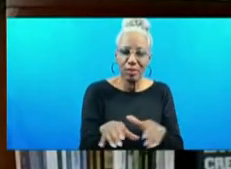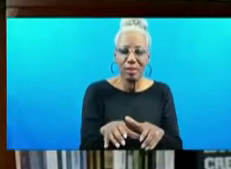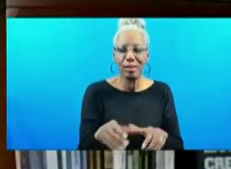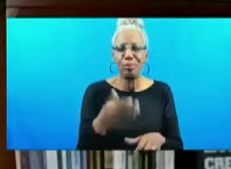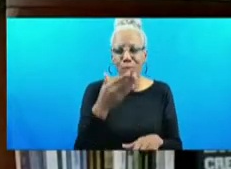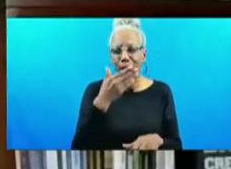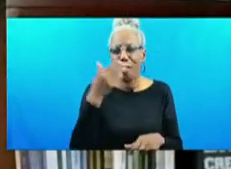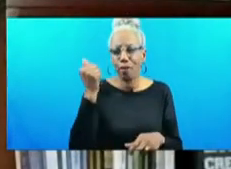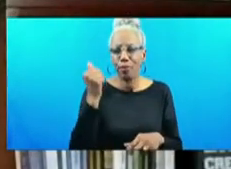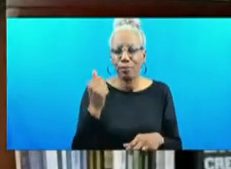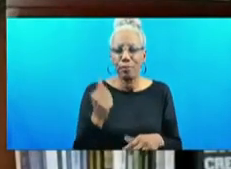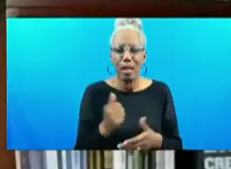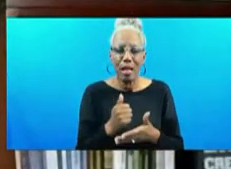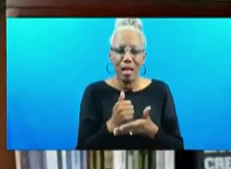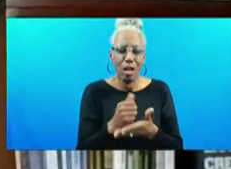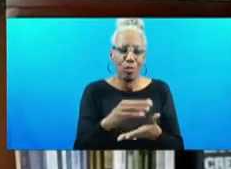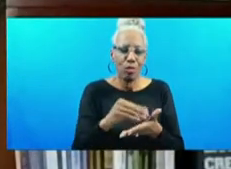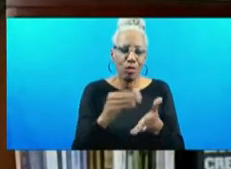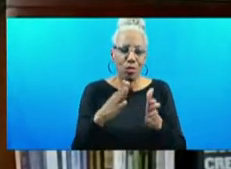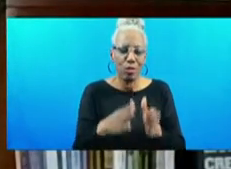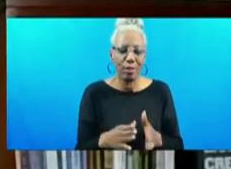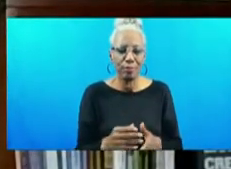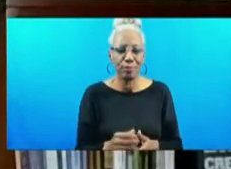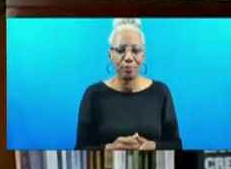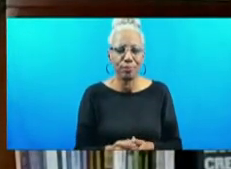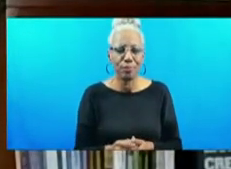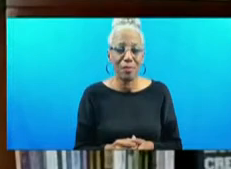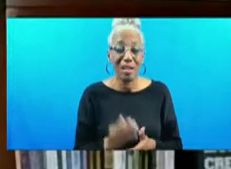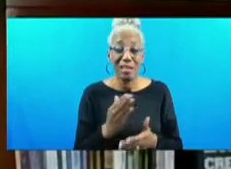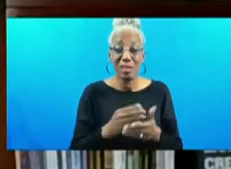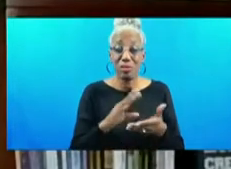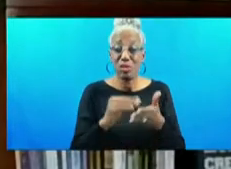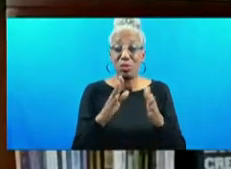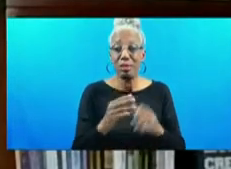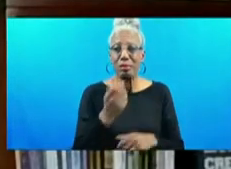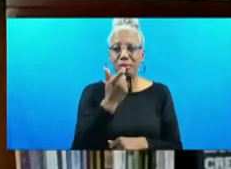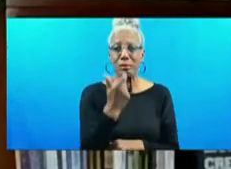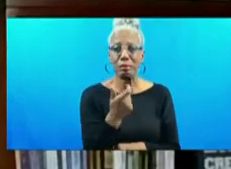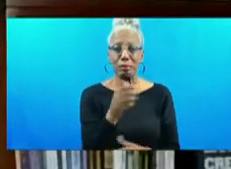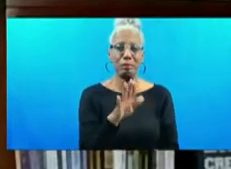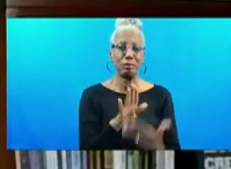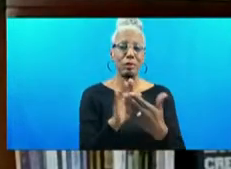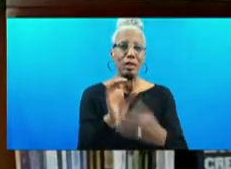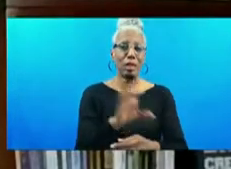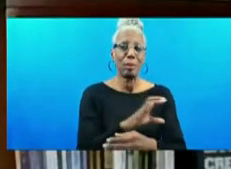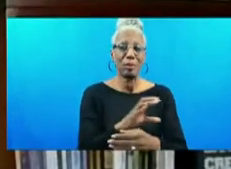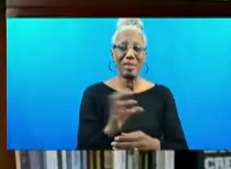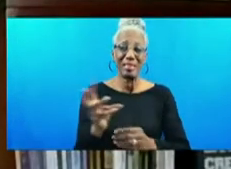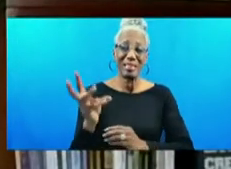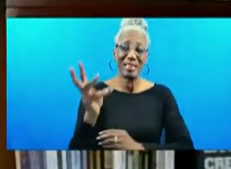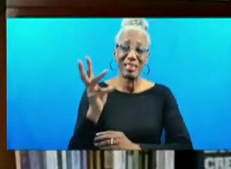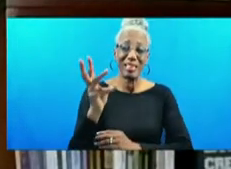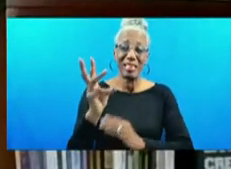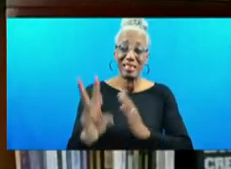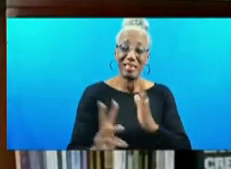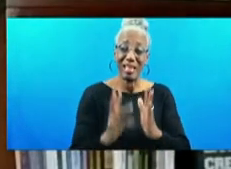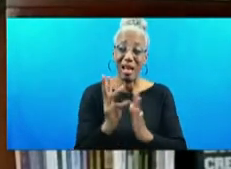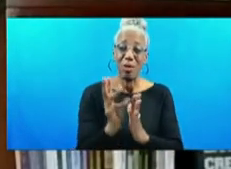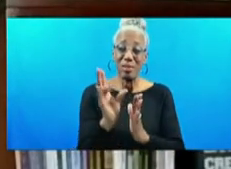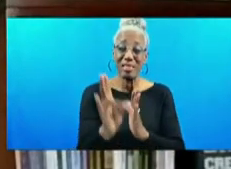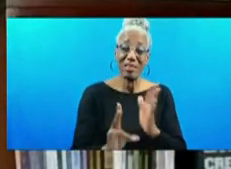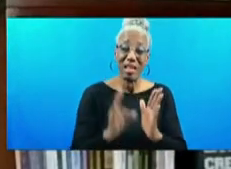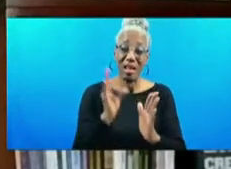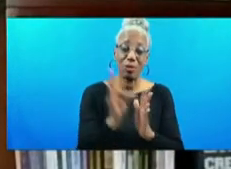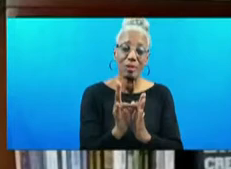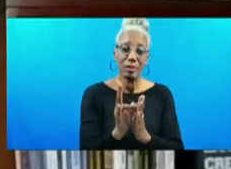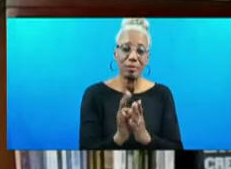front of a computer for 6-7 hours, whatever it may be. The other part, and I just attribute this to Black and Brown Coalition